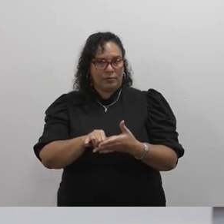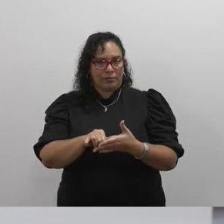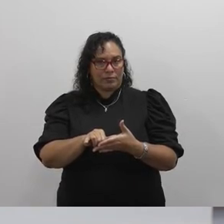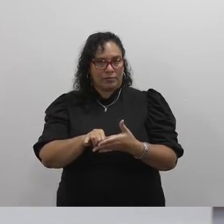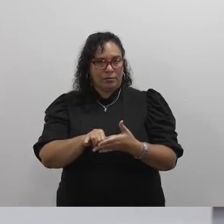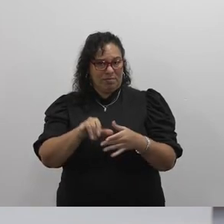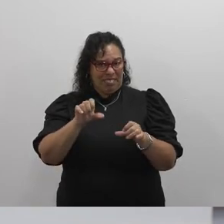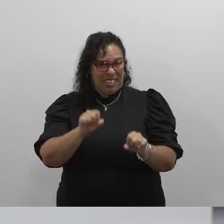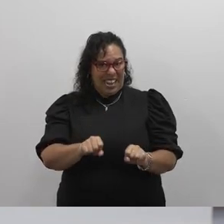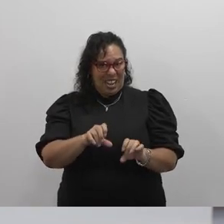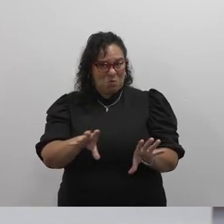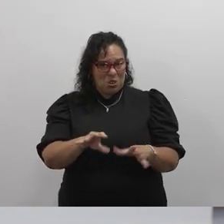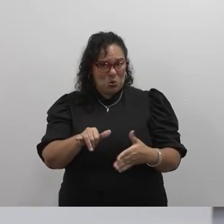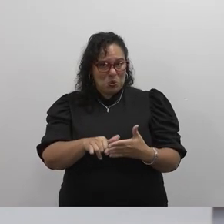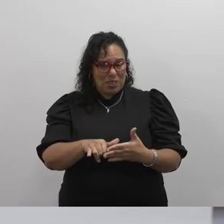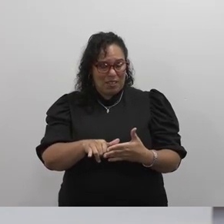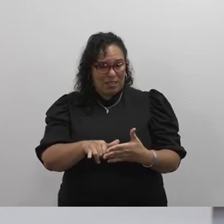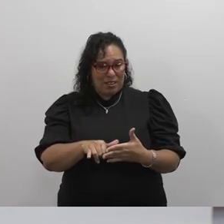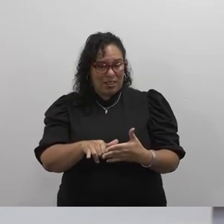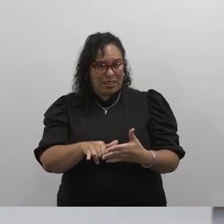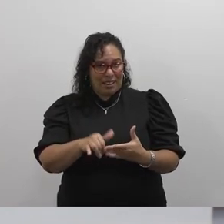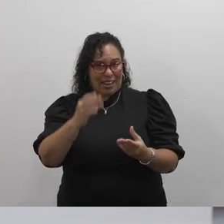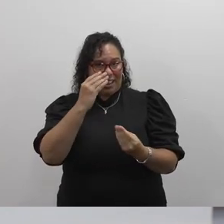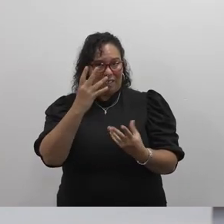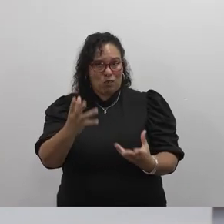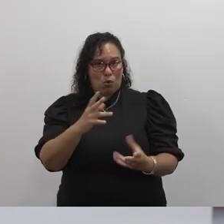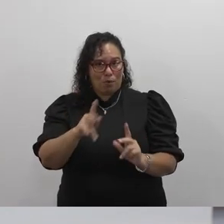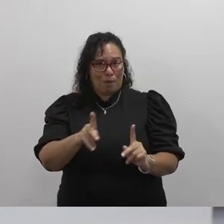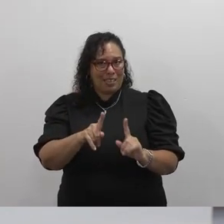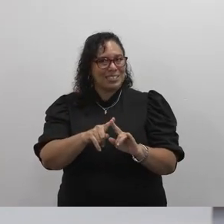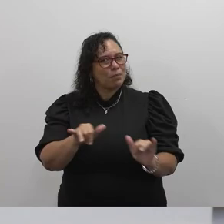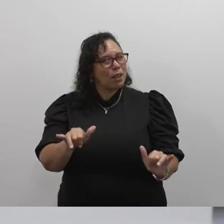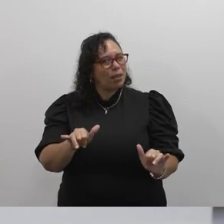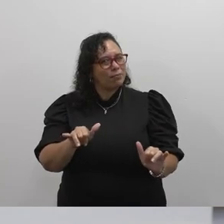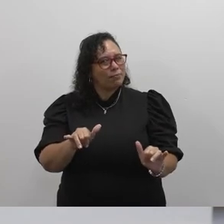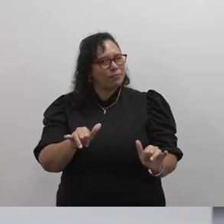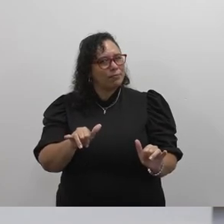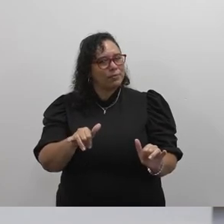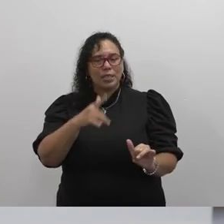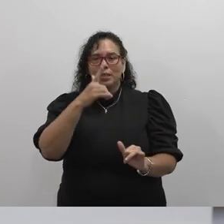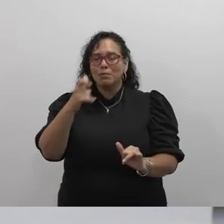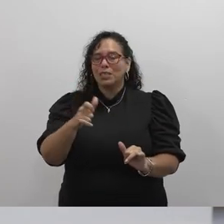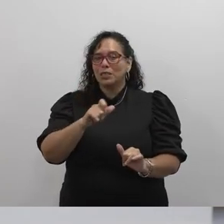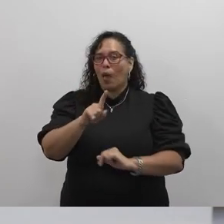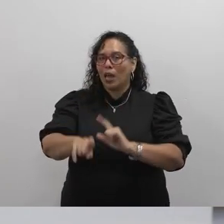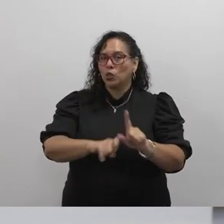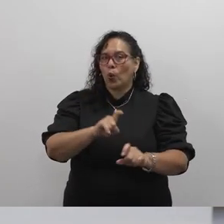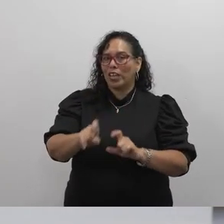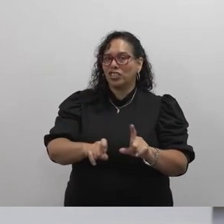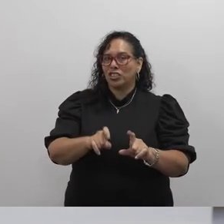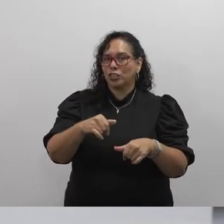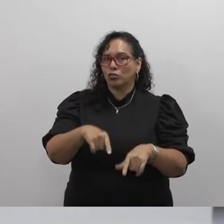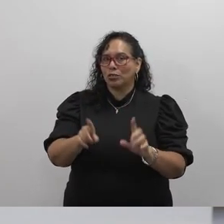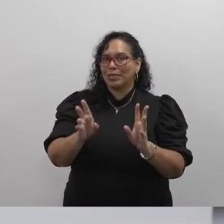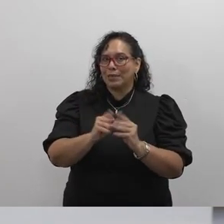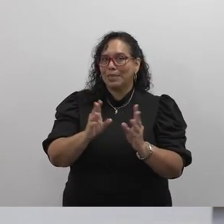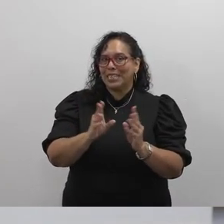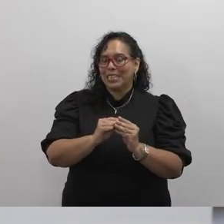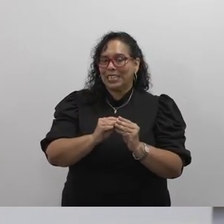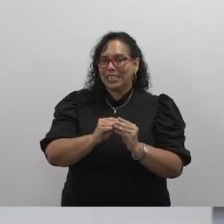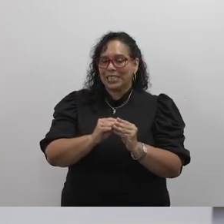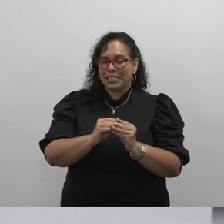or can we do that and inform the public at the same time? Because when we ask a question at the meeting,